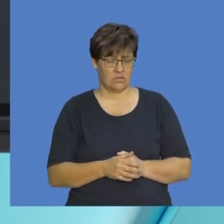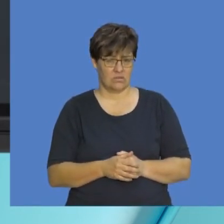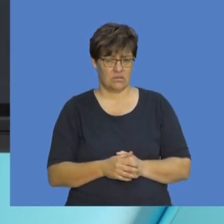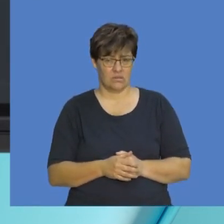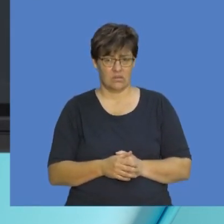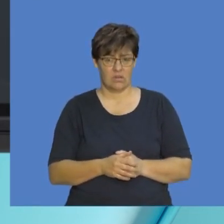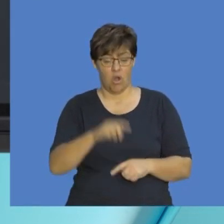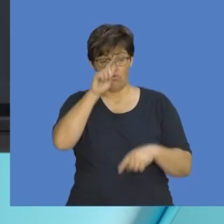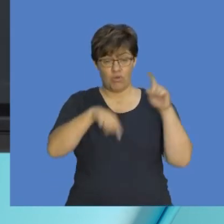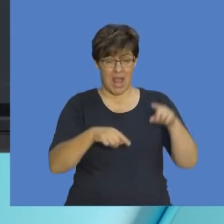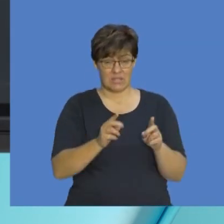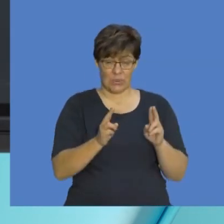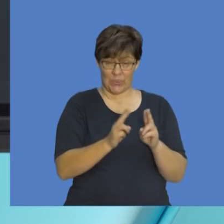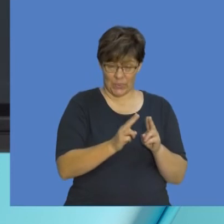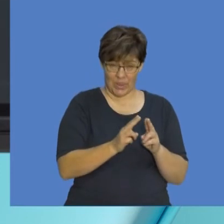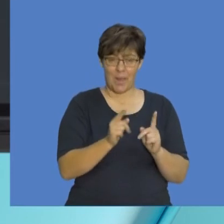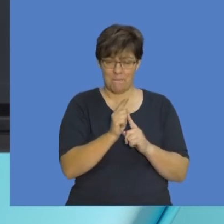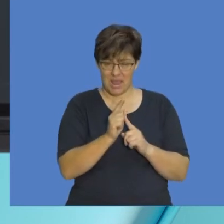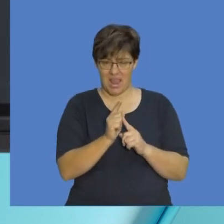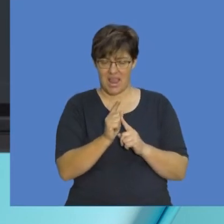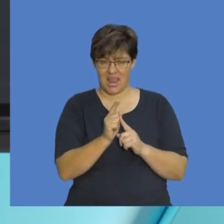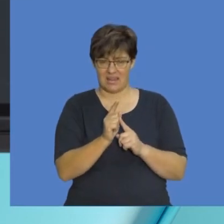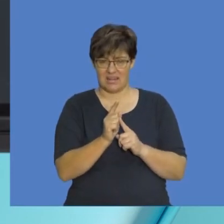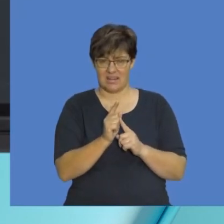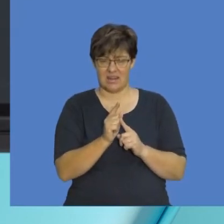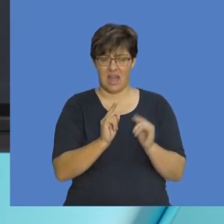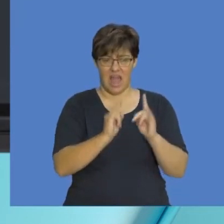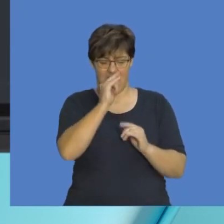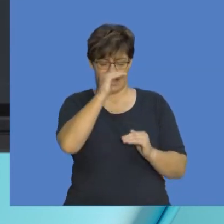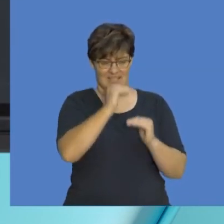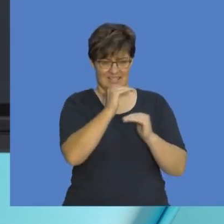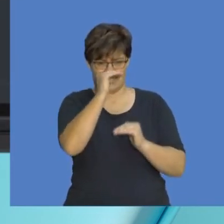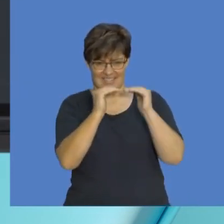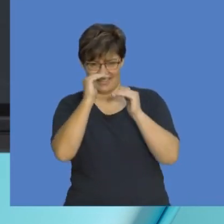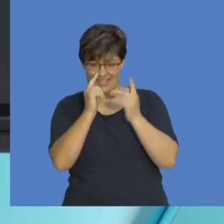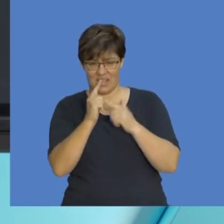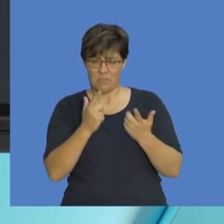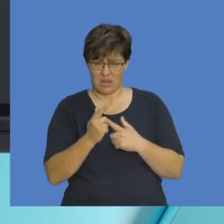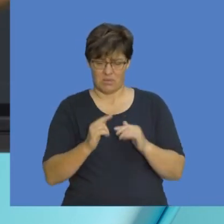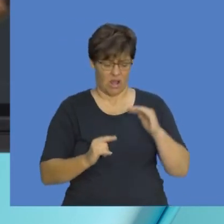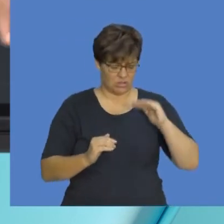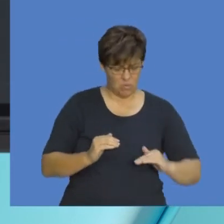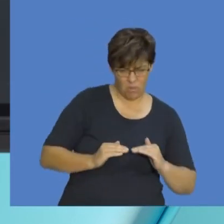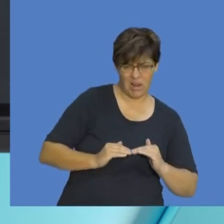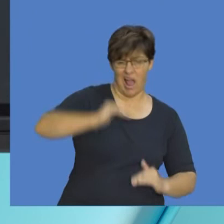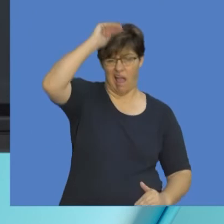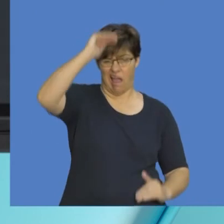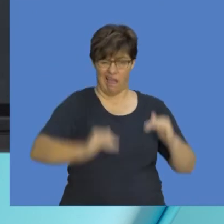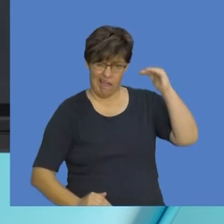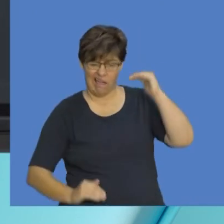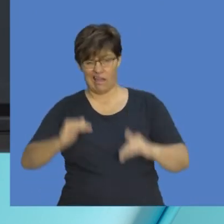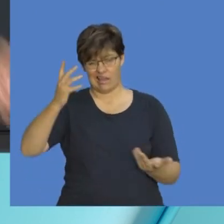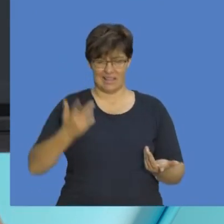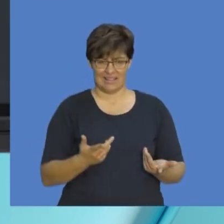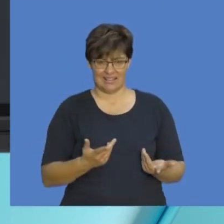The smaller the range, the closer they're together in terms of height. The higher the range implies, yes, we could